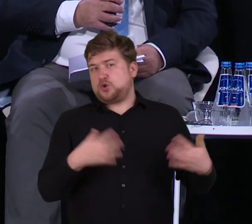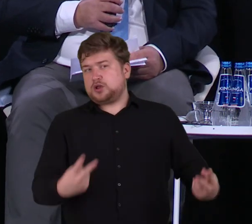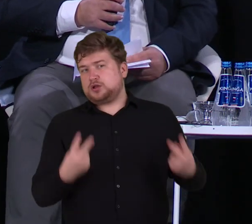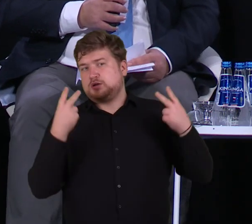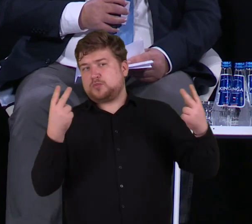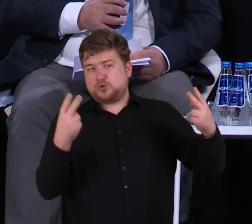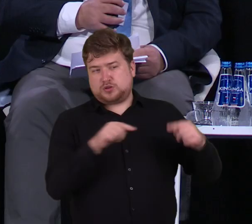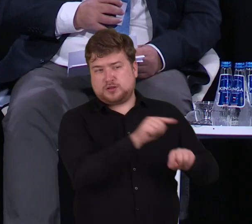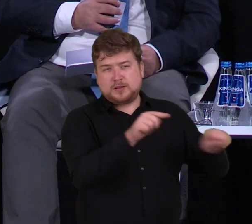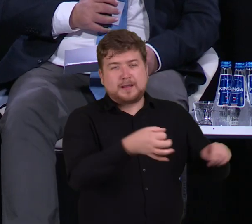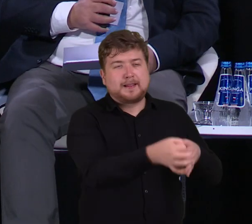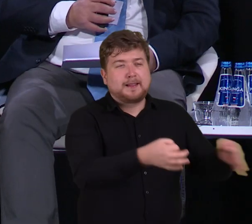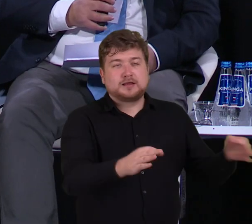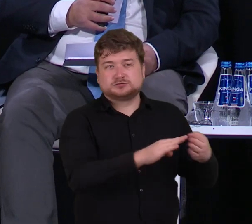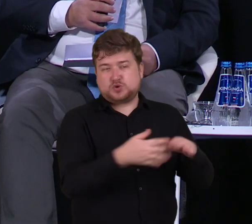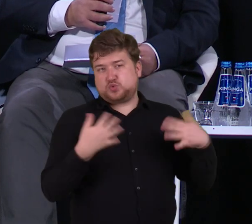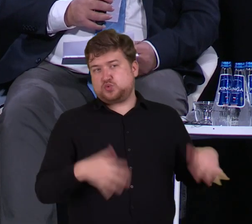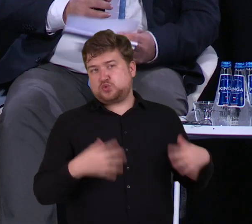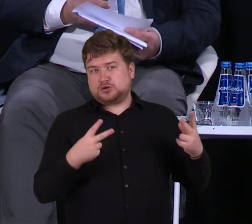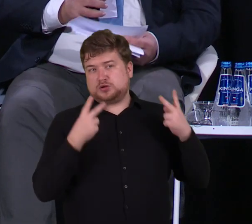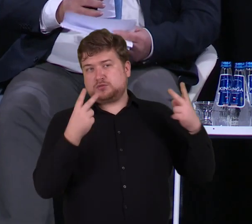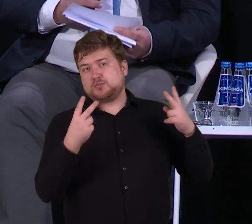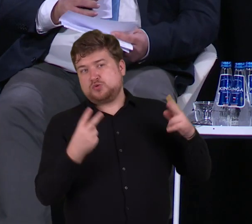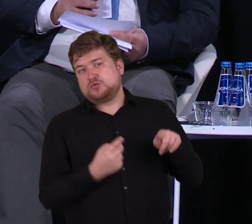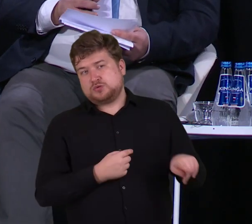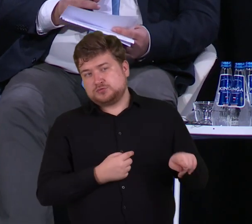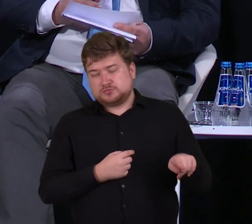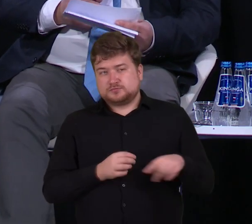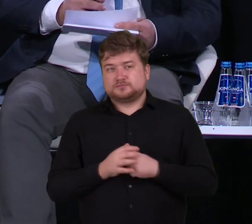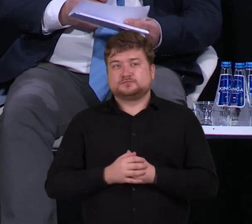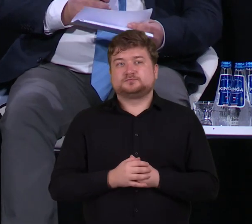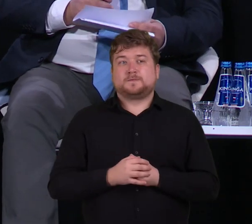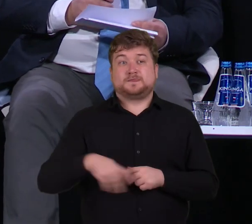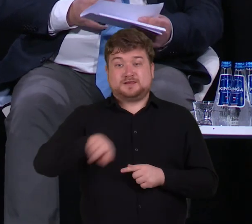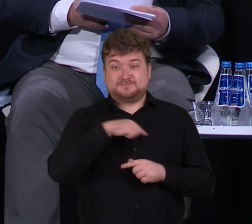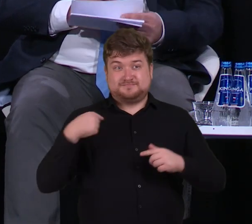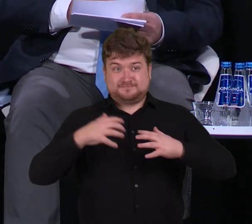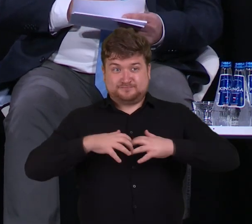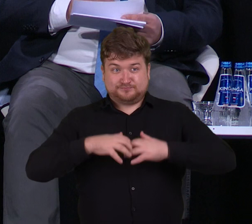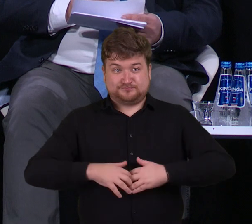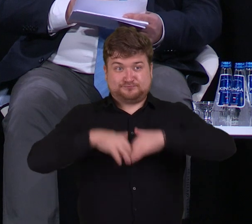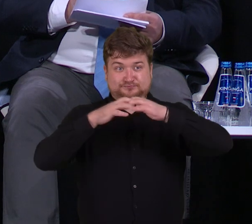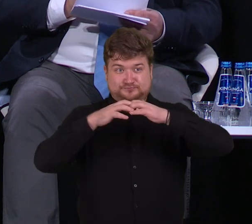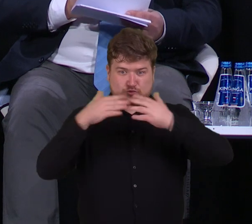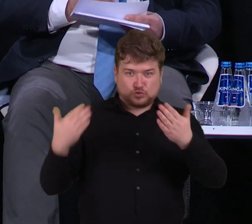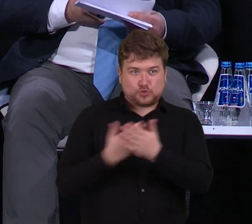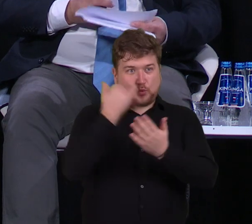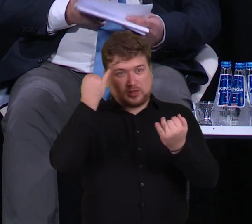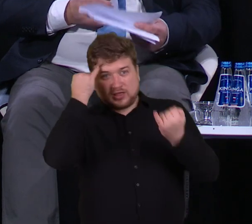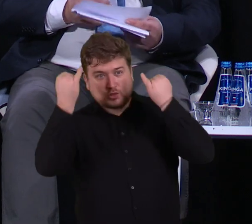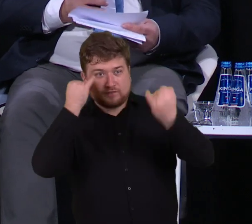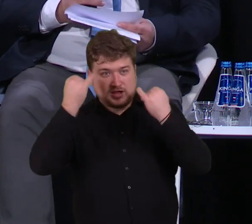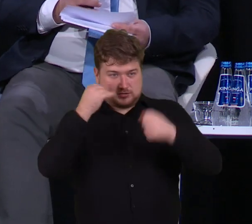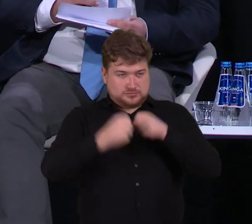this 21-27 period with thematic ITIs. And these ITIs are in the specific